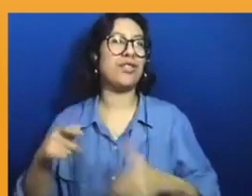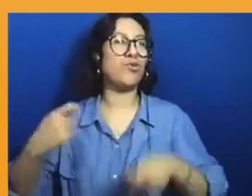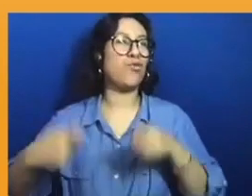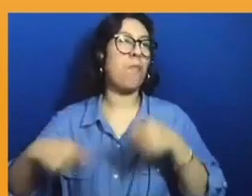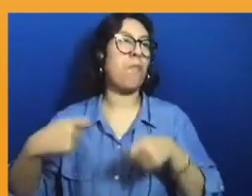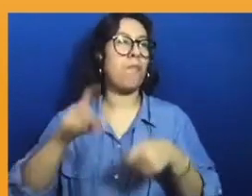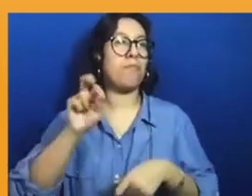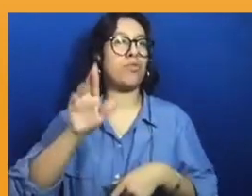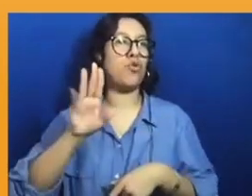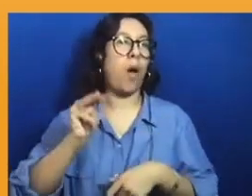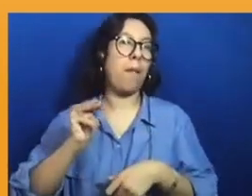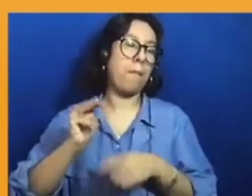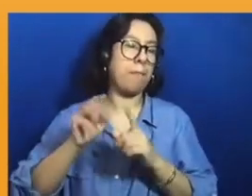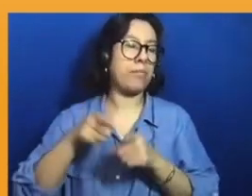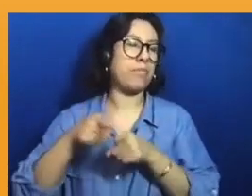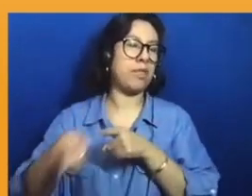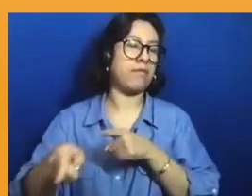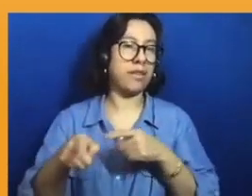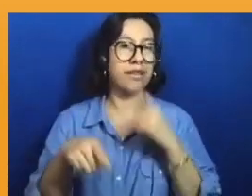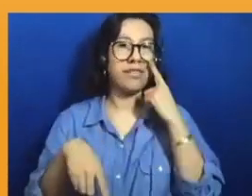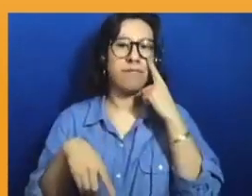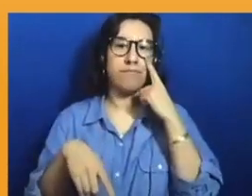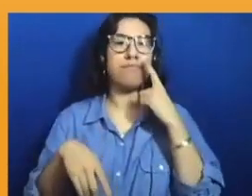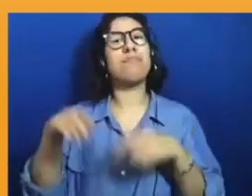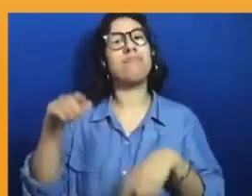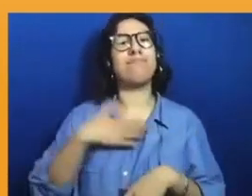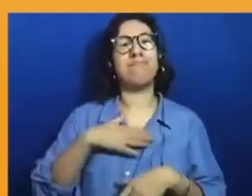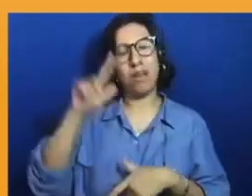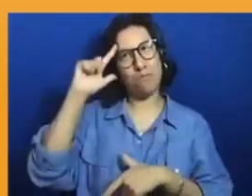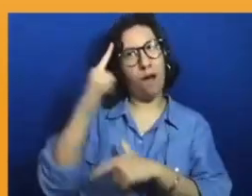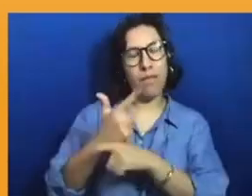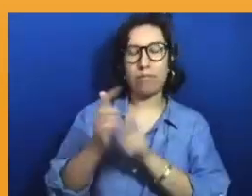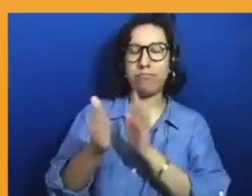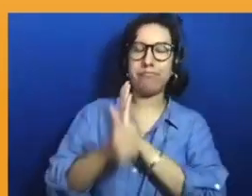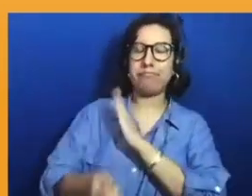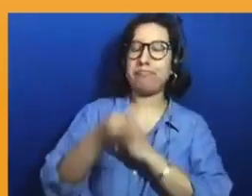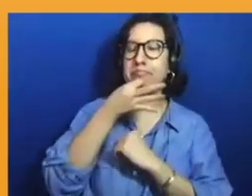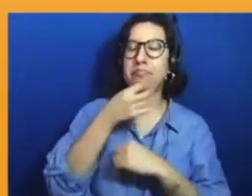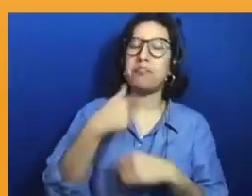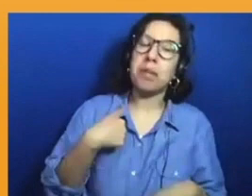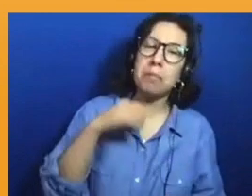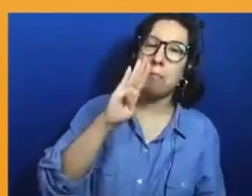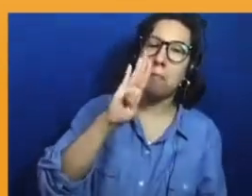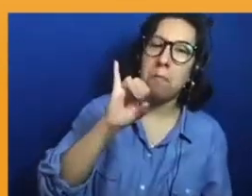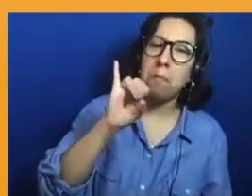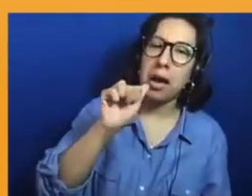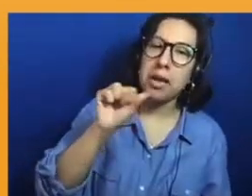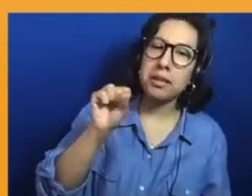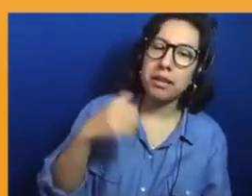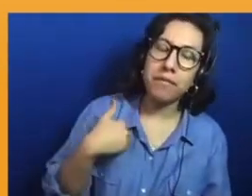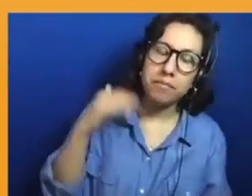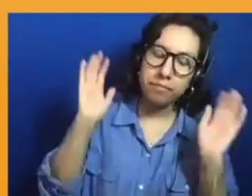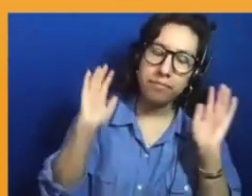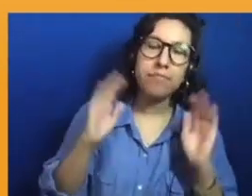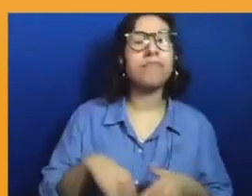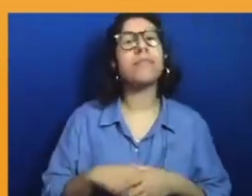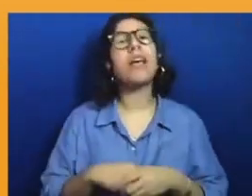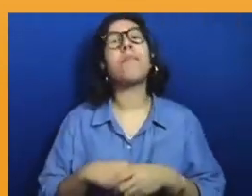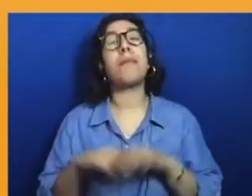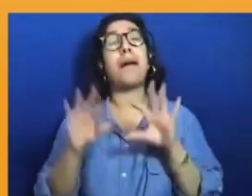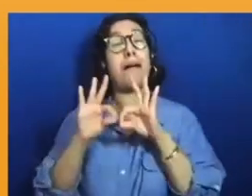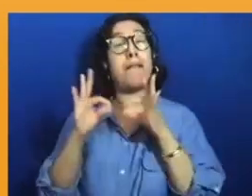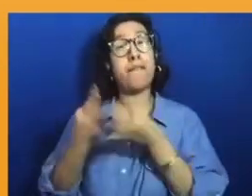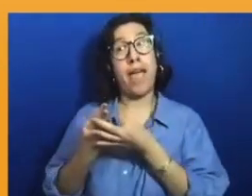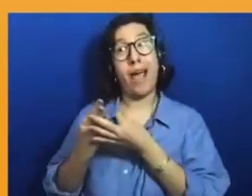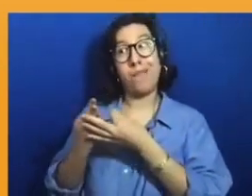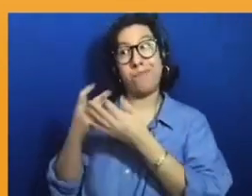I might be a little biased, but he's one of the most talented that I've seen. And I just, having a family member who